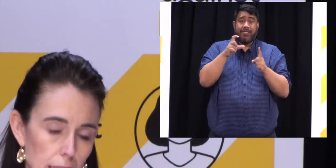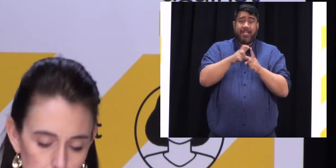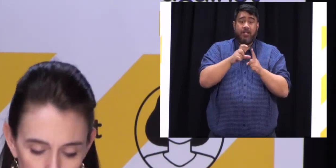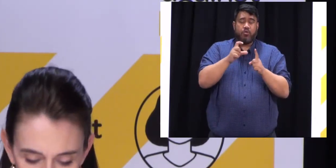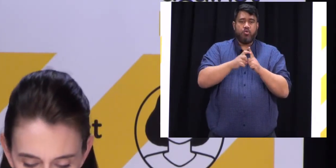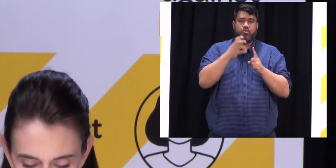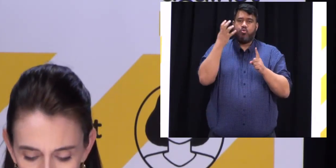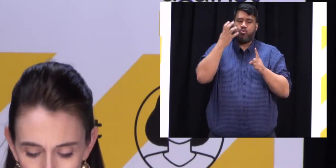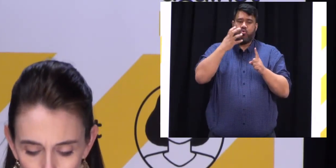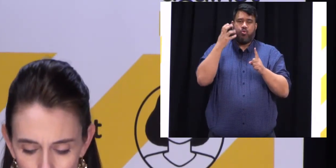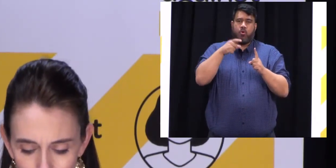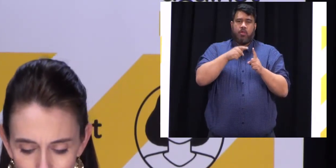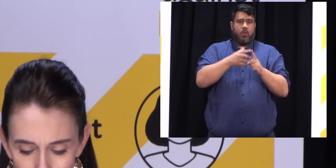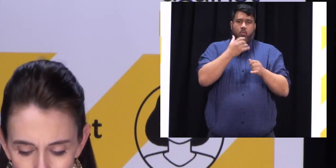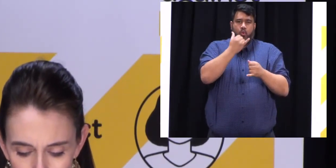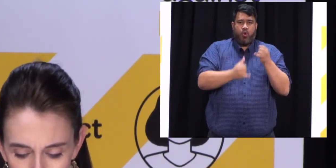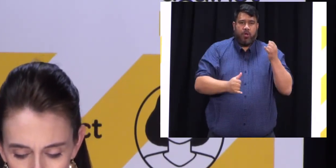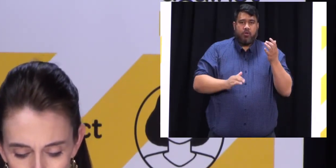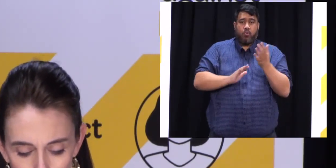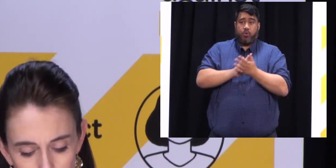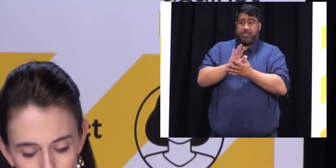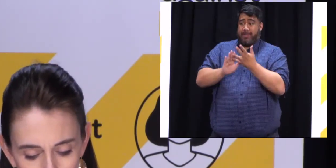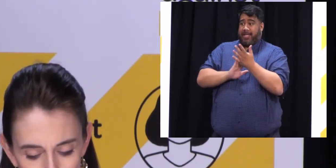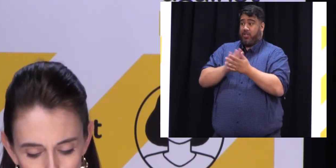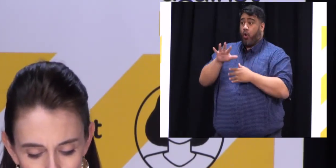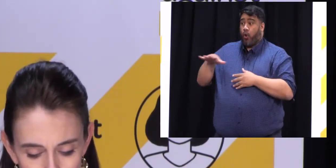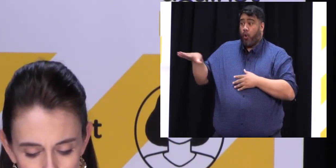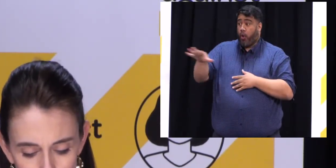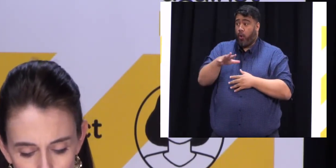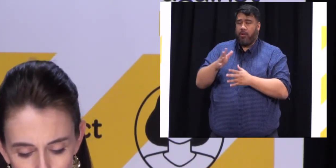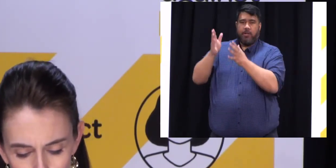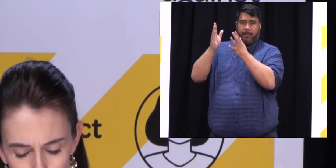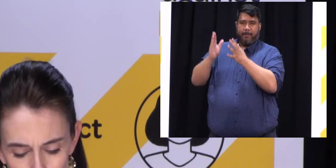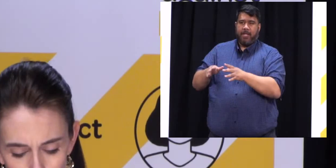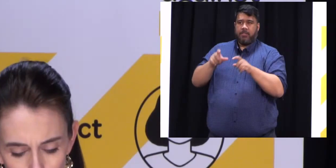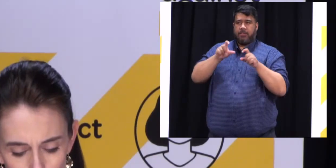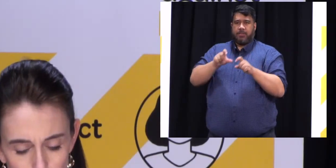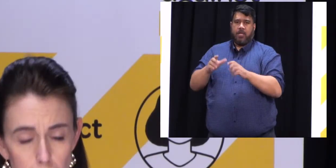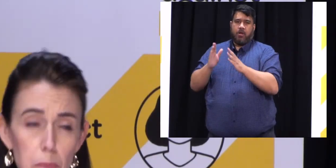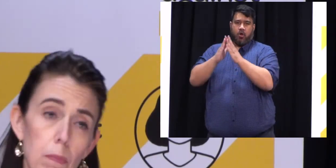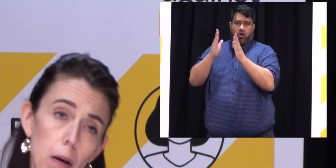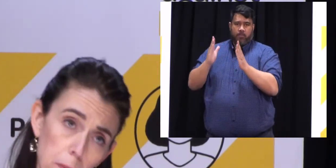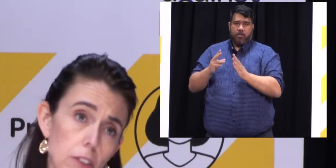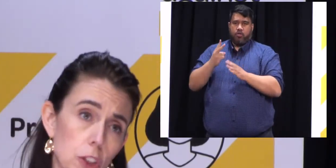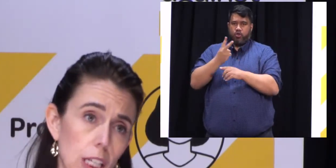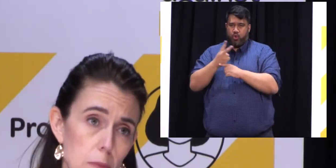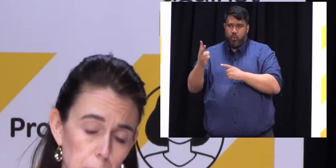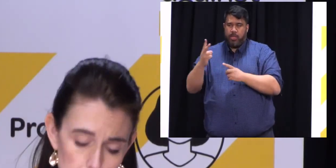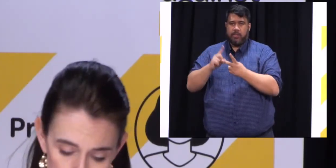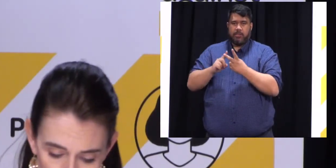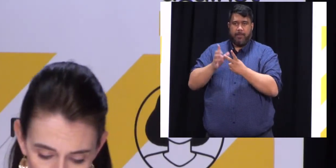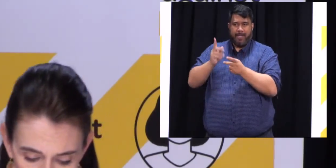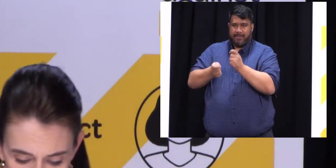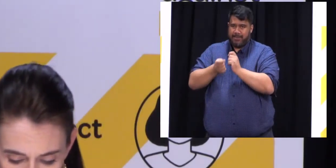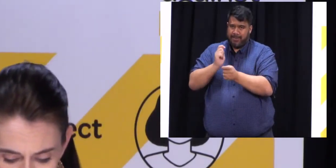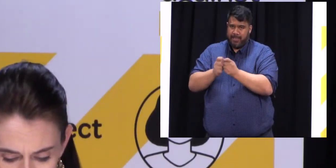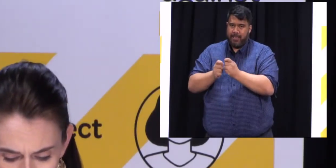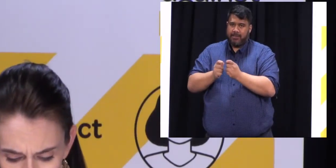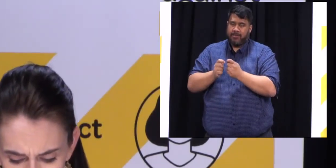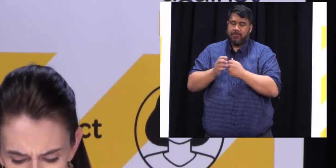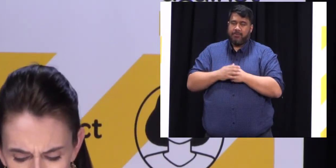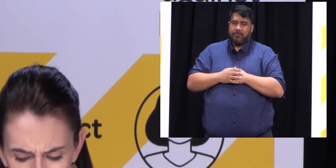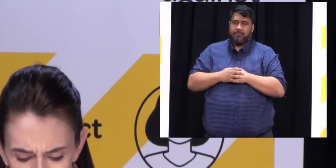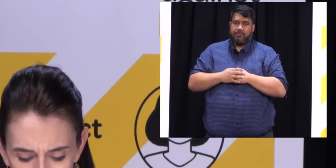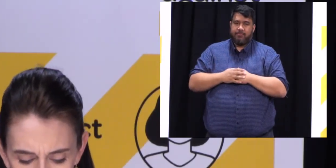those in attendance with caution and asking them to isolate and be tested. This approach does present some challenges